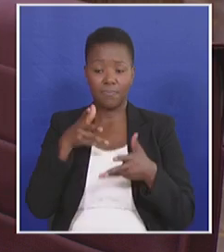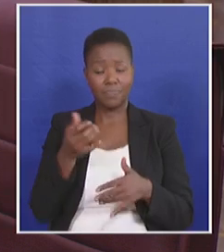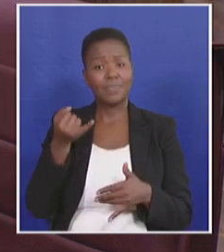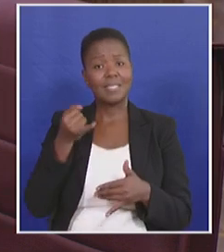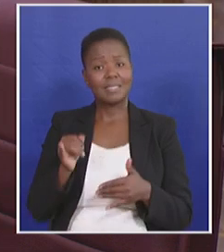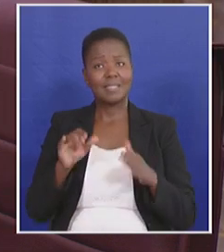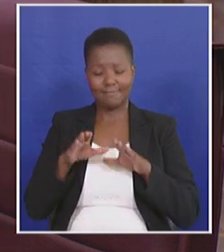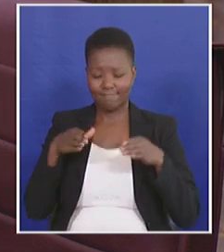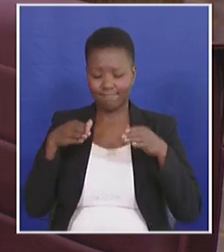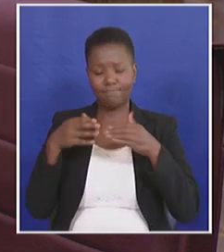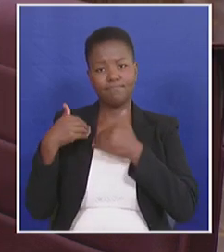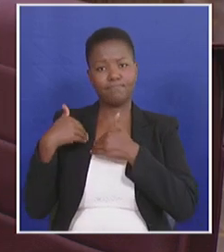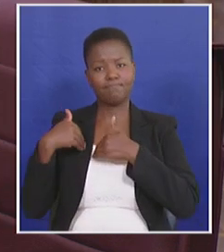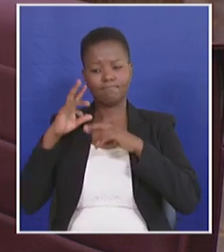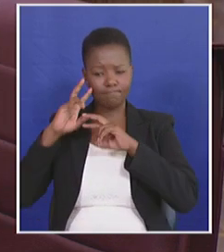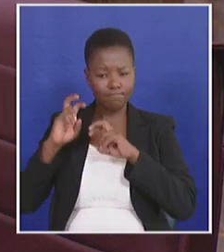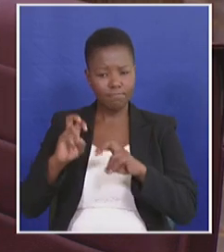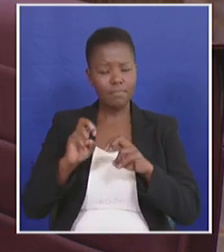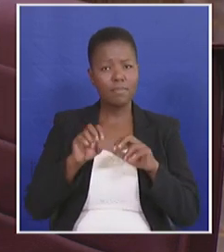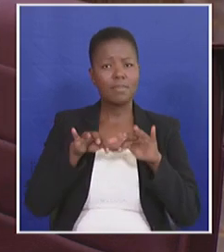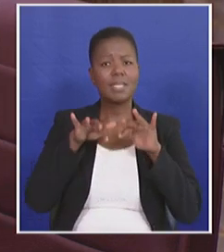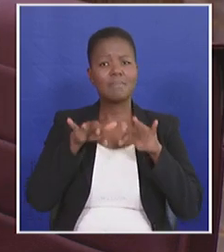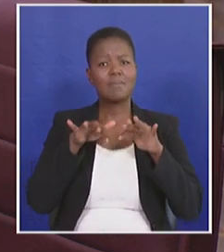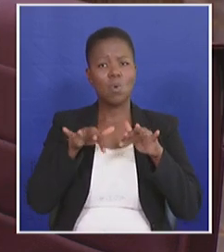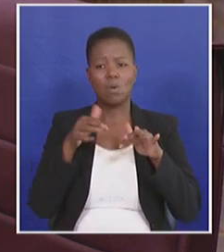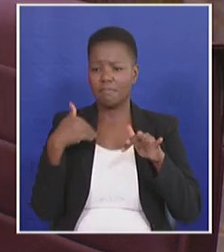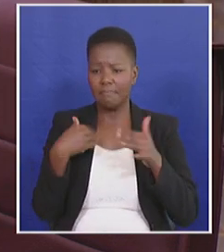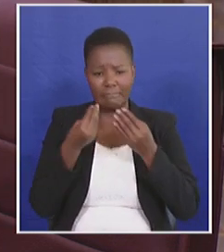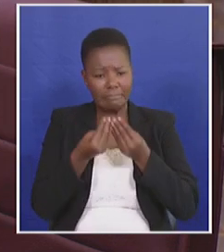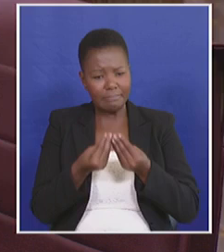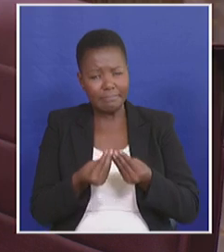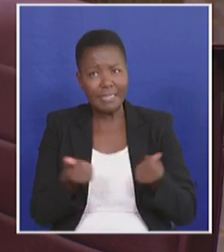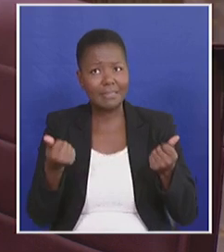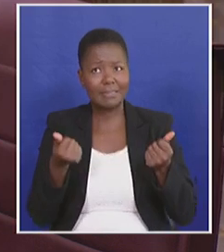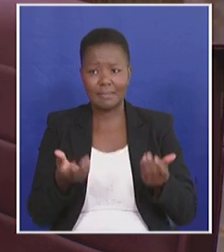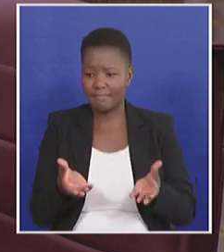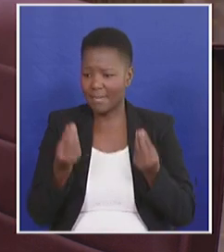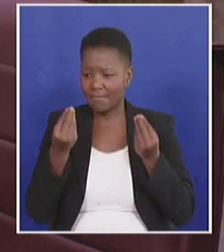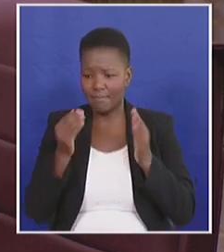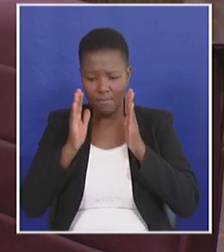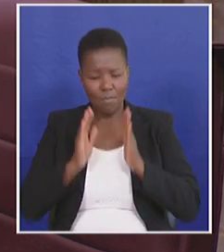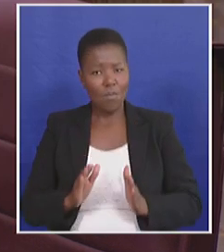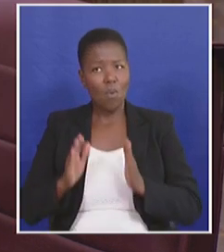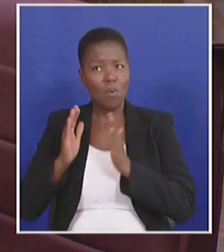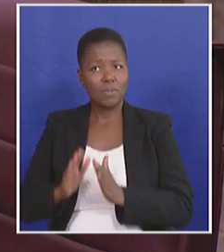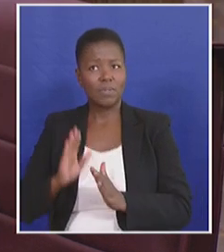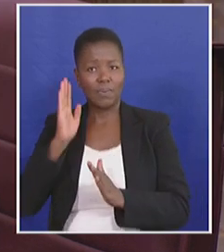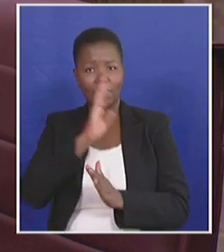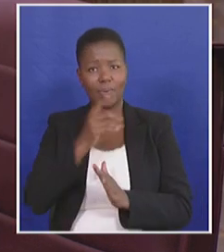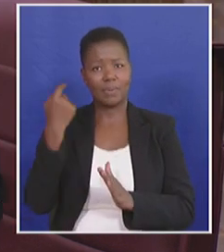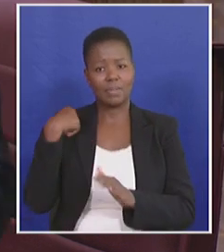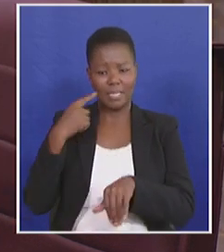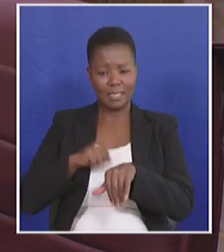team of the NPA, which is tasked to try and discover the remains of missing people or the whereabouts of missing